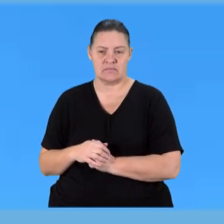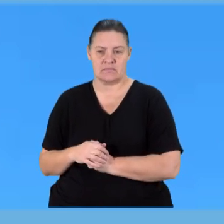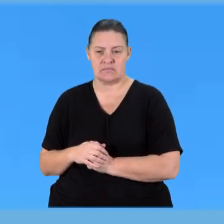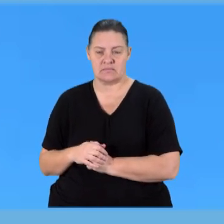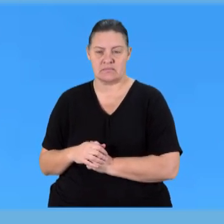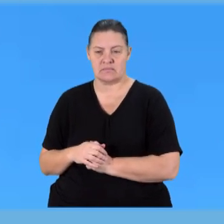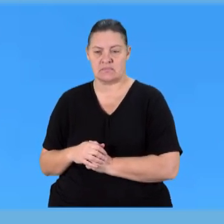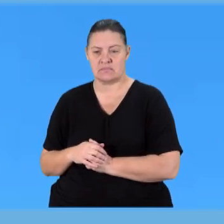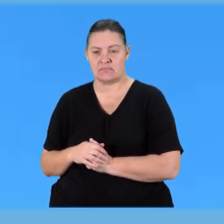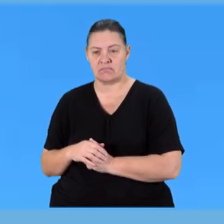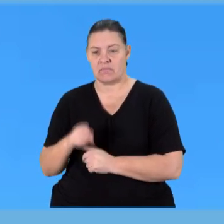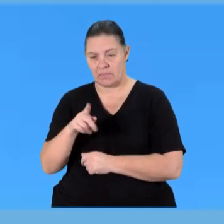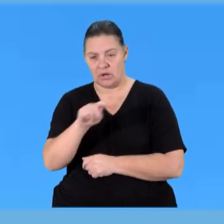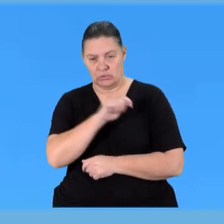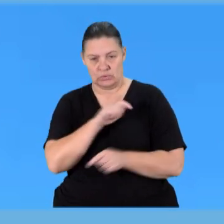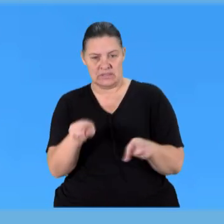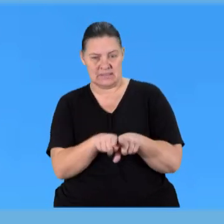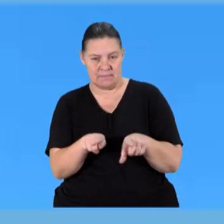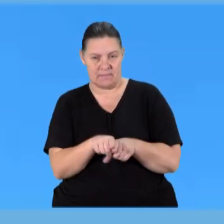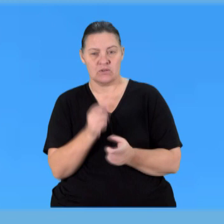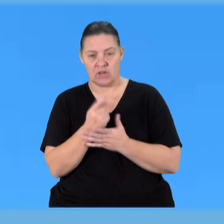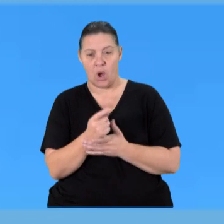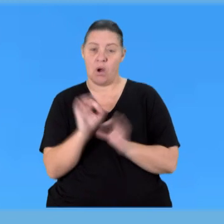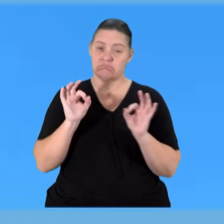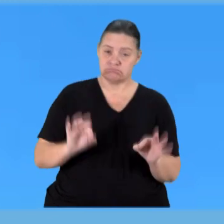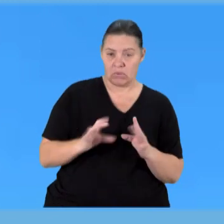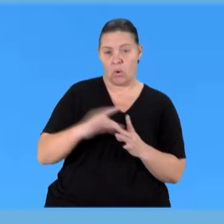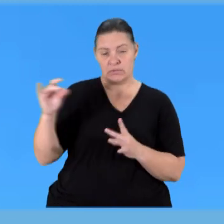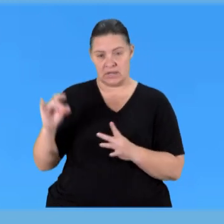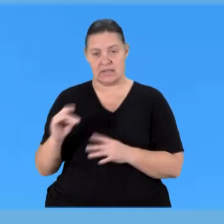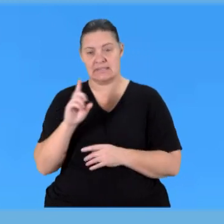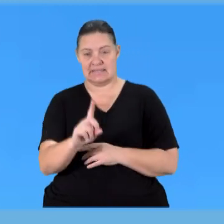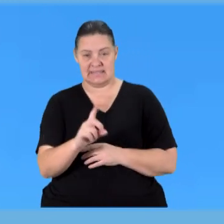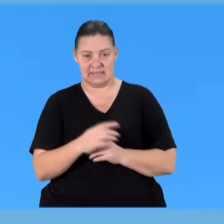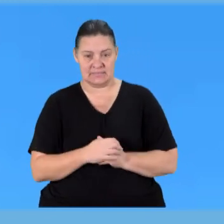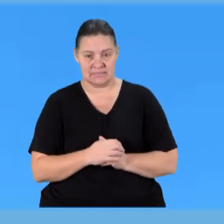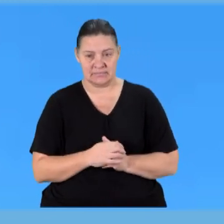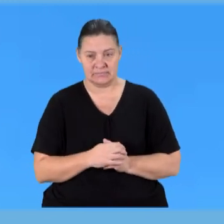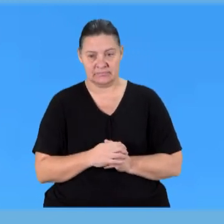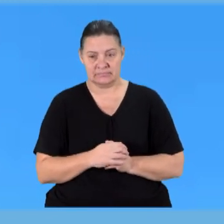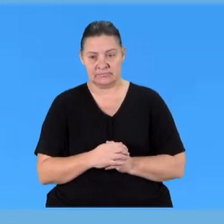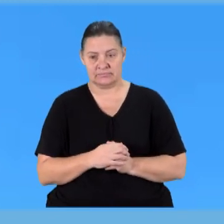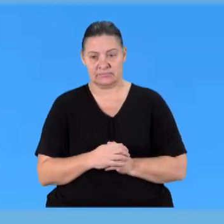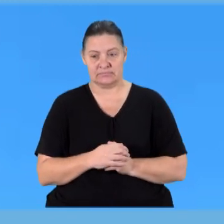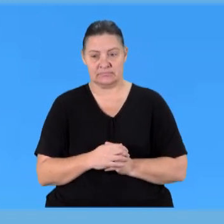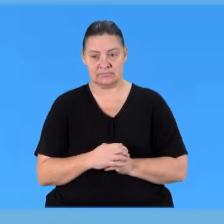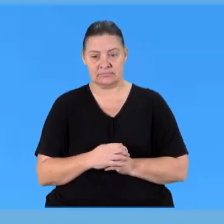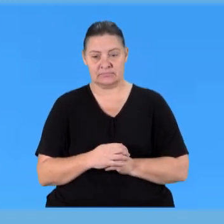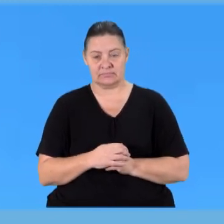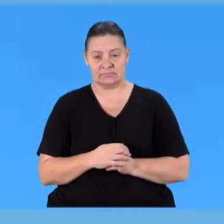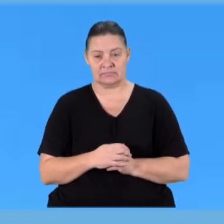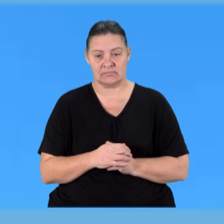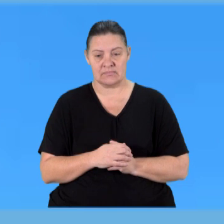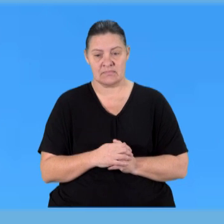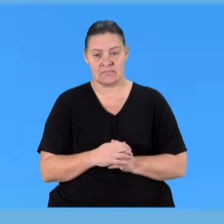a liquid going to a gas. Also, this is also true there. So our correct option is D. Our correct